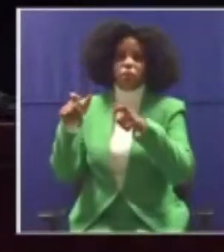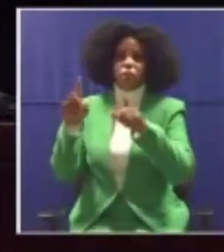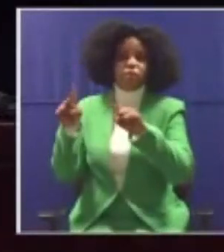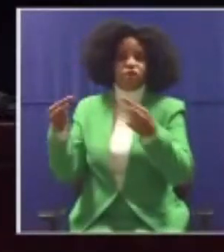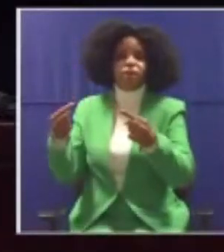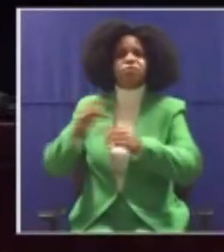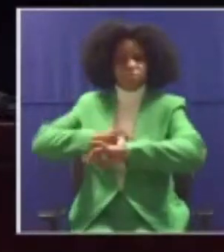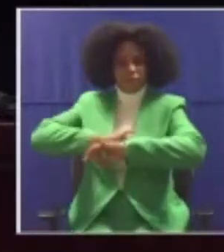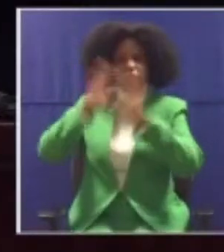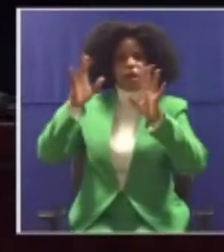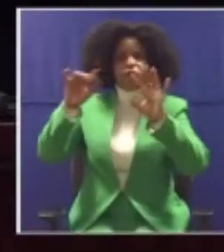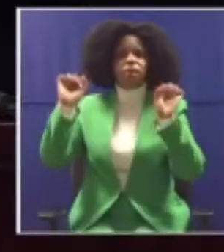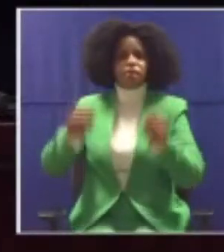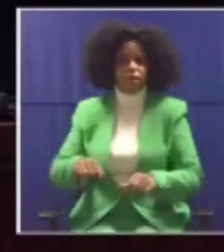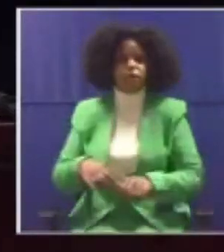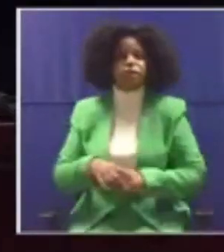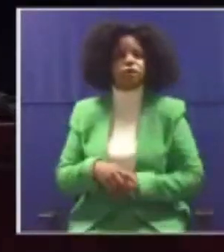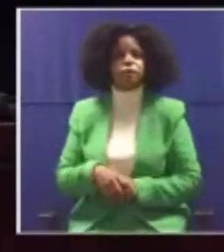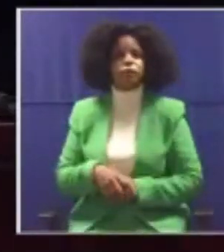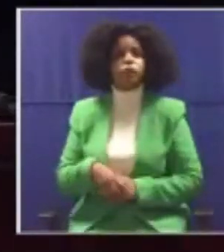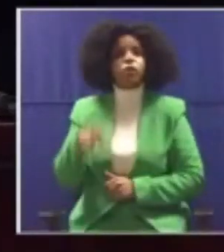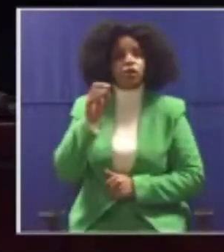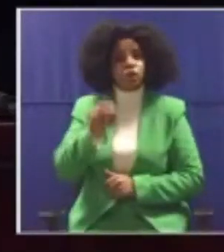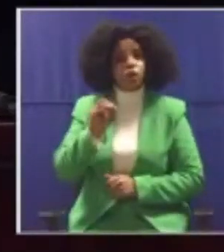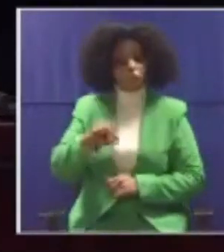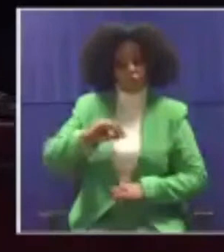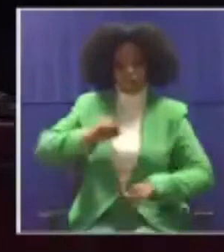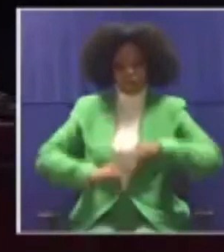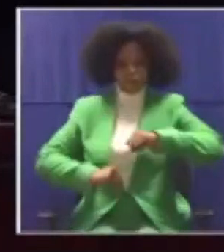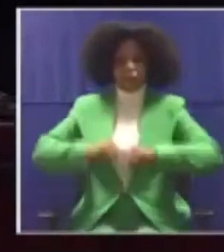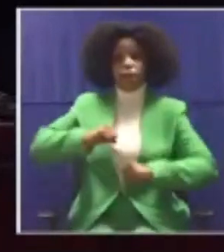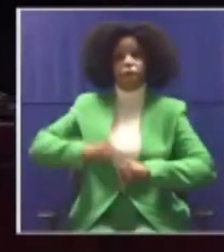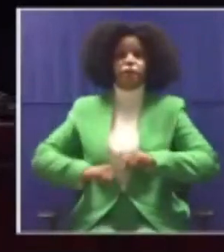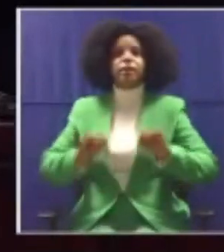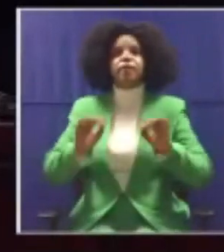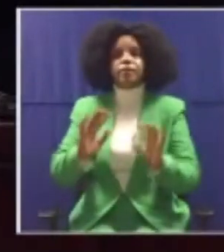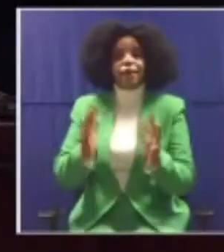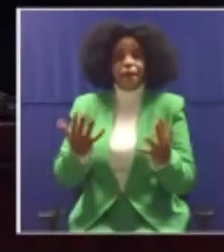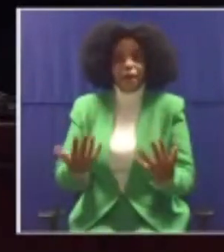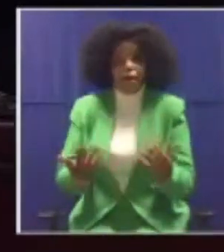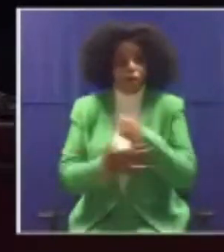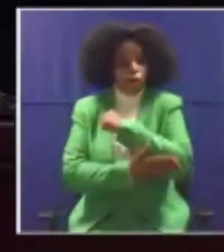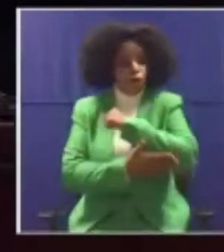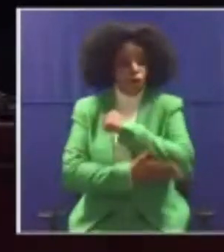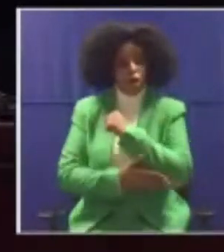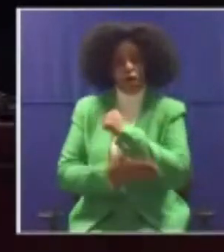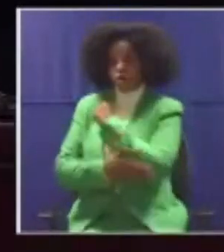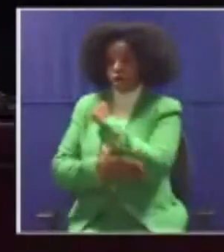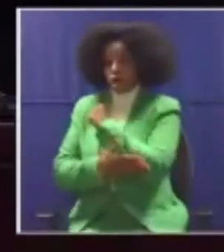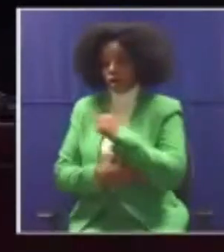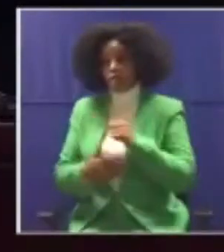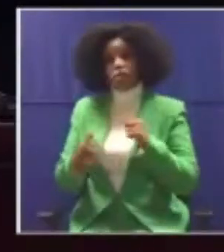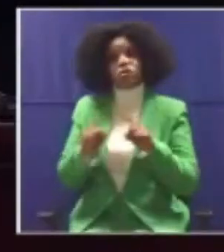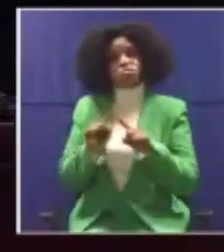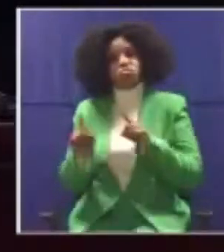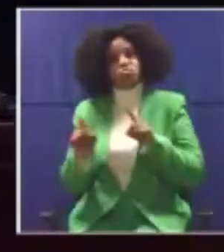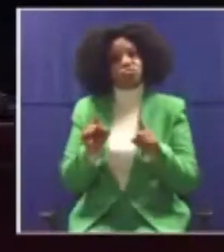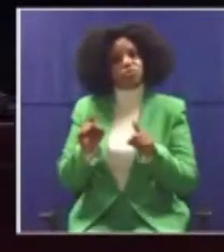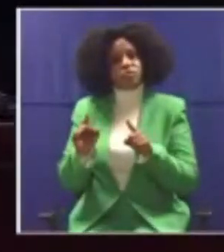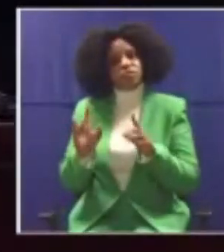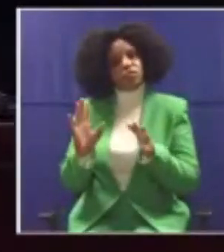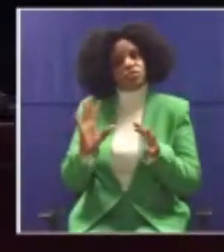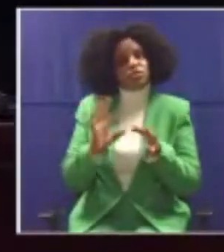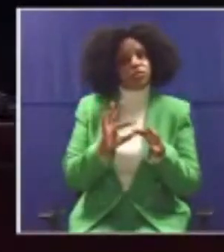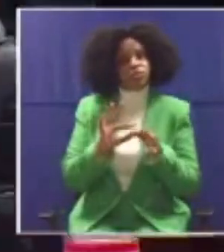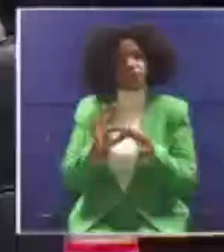building stability in the way nations relate. So I can't agree with you